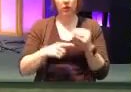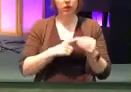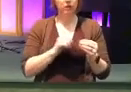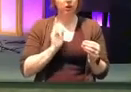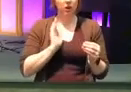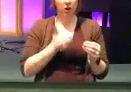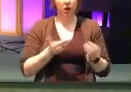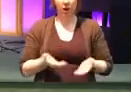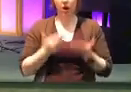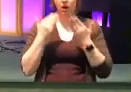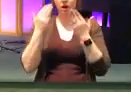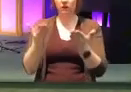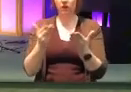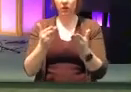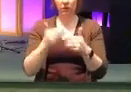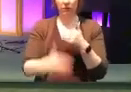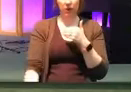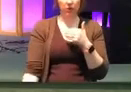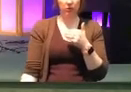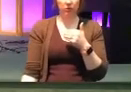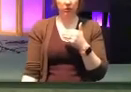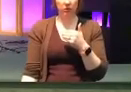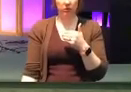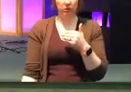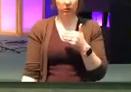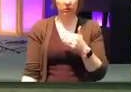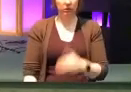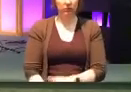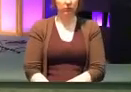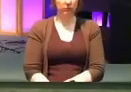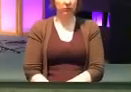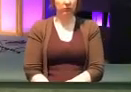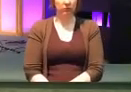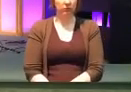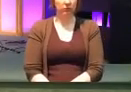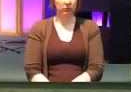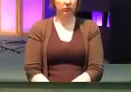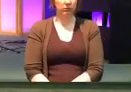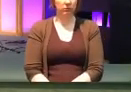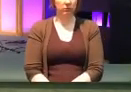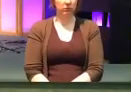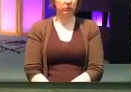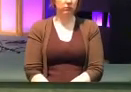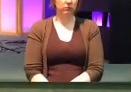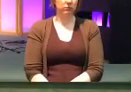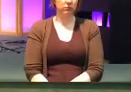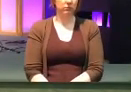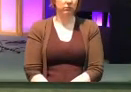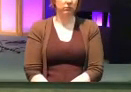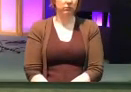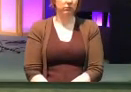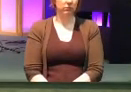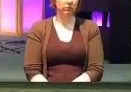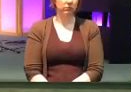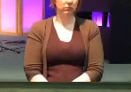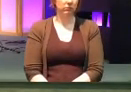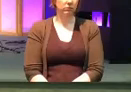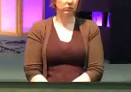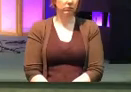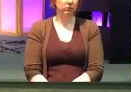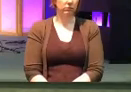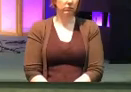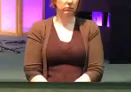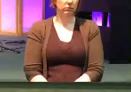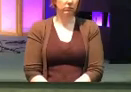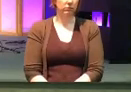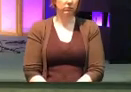our offerings from this point on, where we just got some boxes that are in the back, and we have used those in the past, but we're not going to